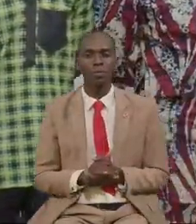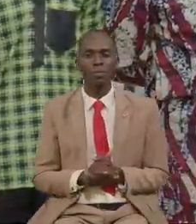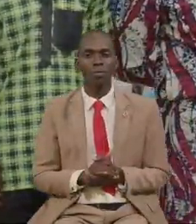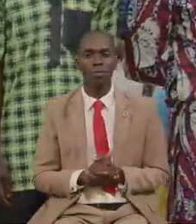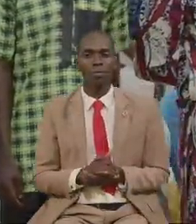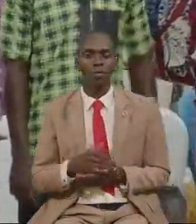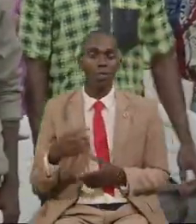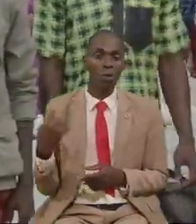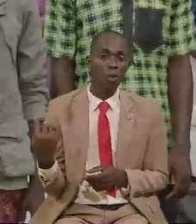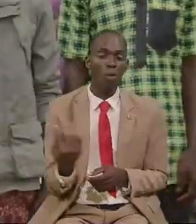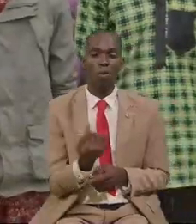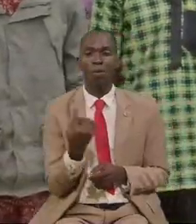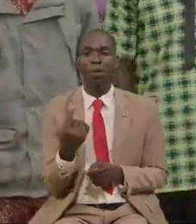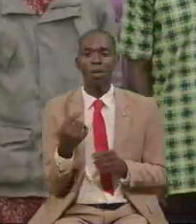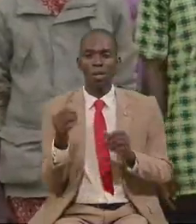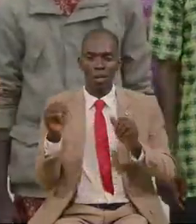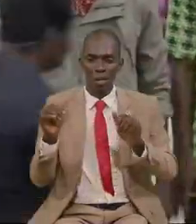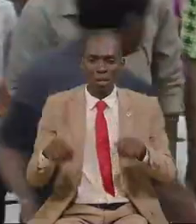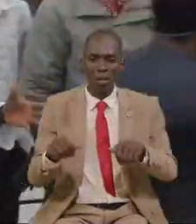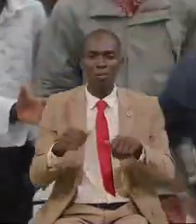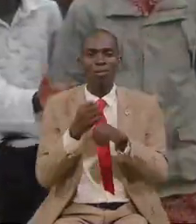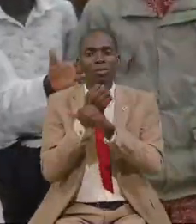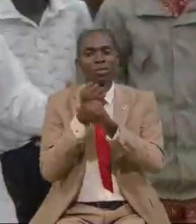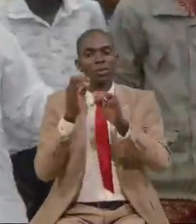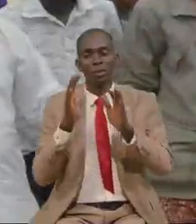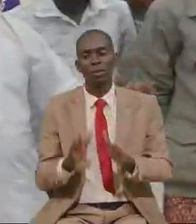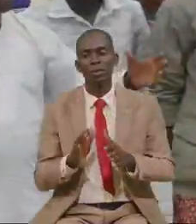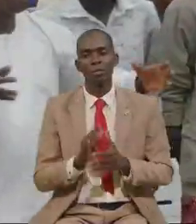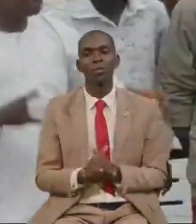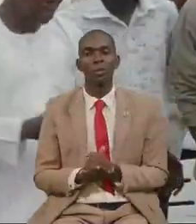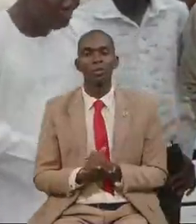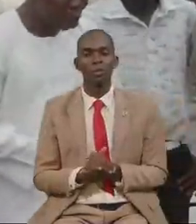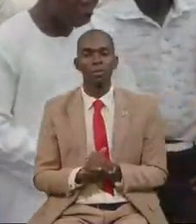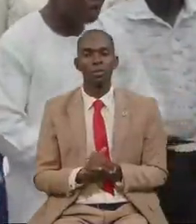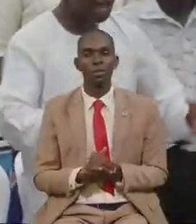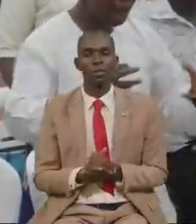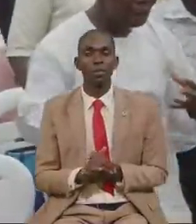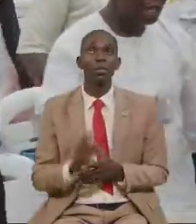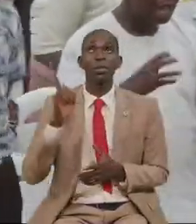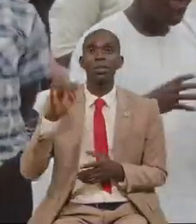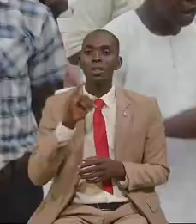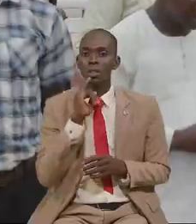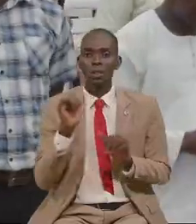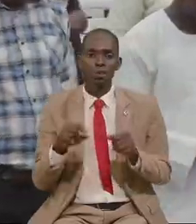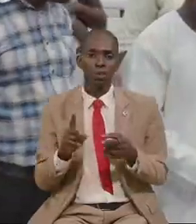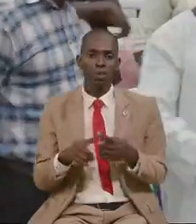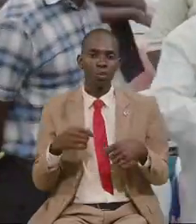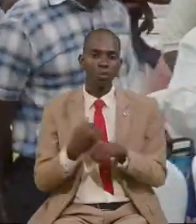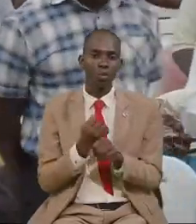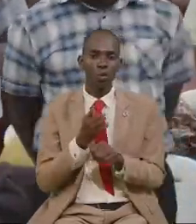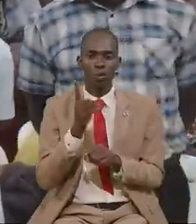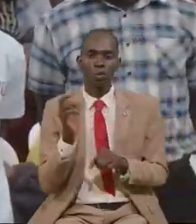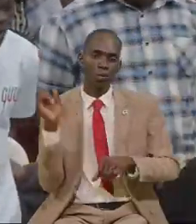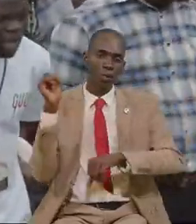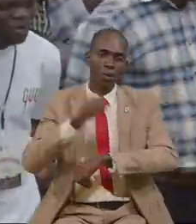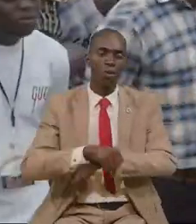Always able Savior is able to make you overcome temptation.